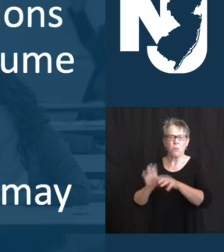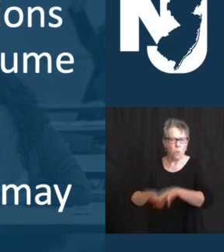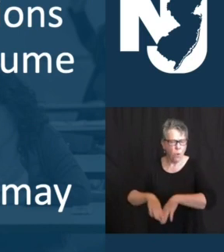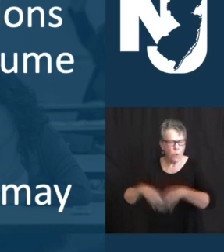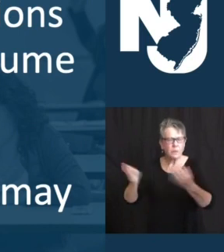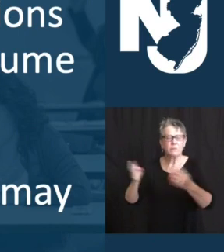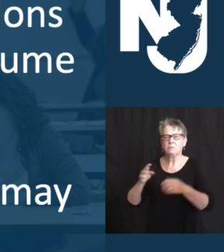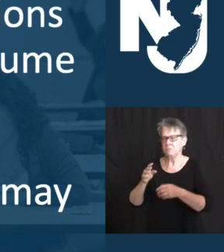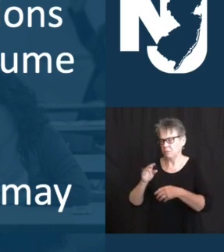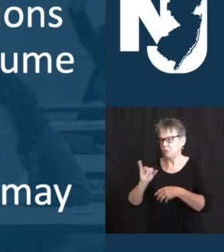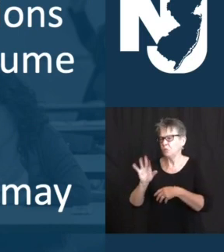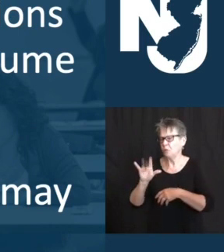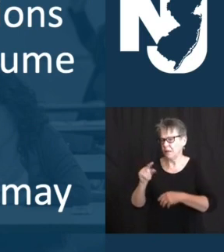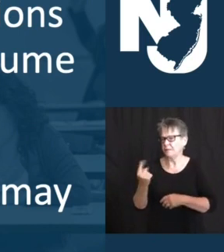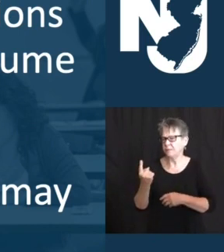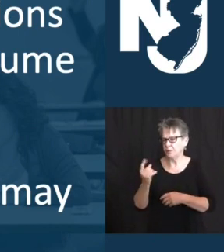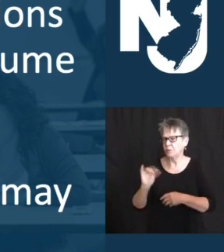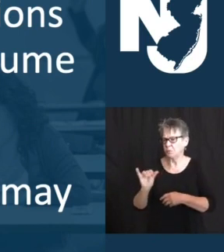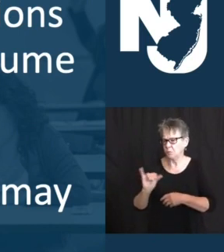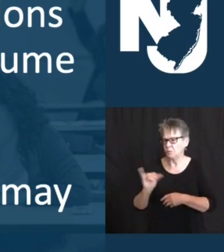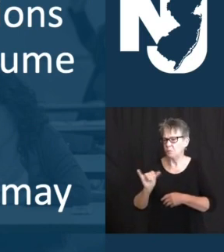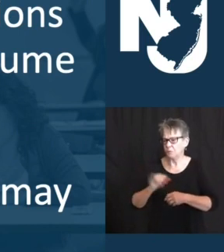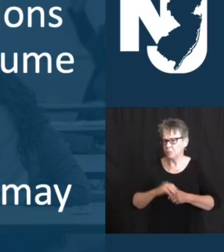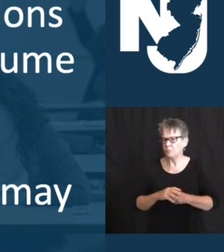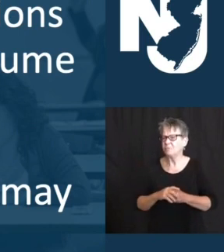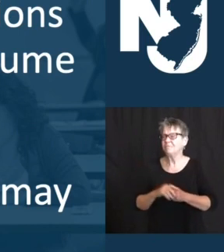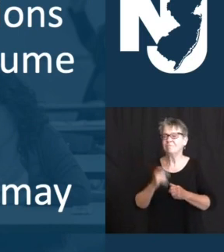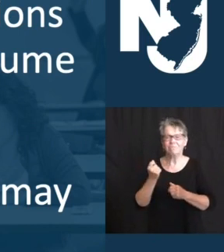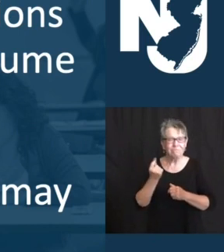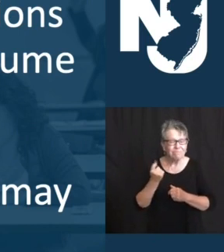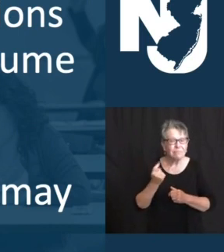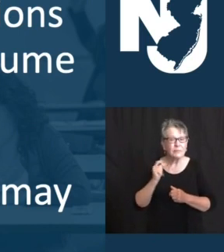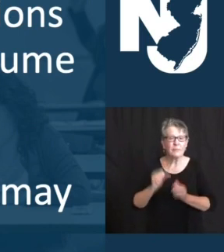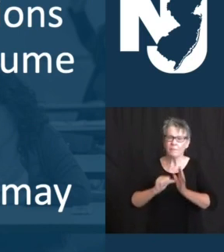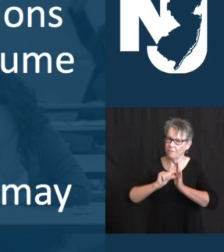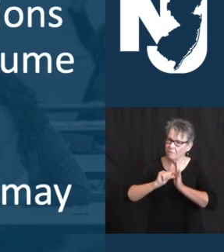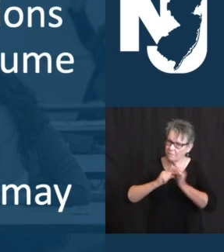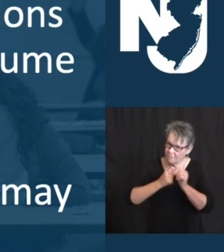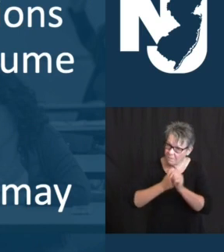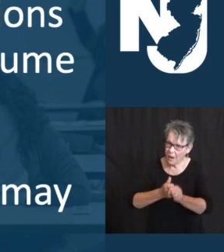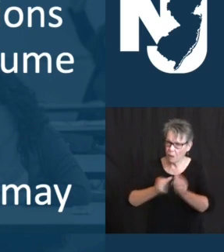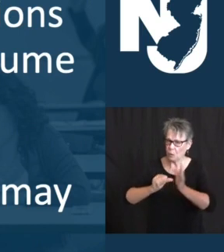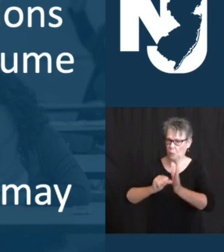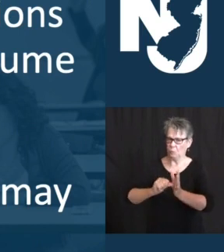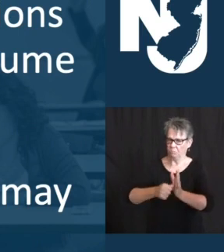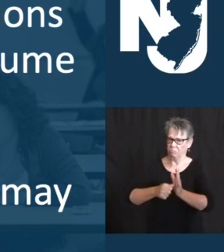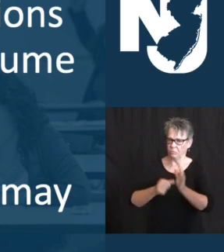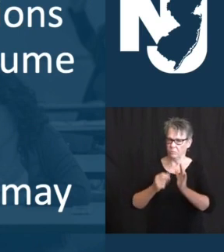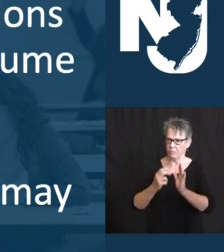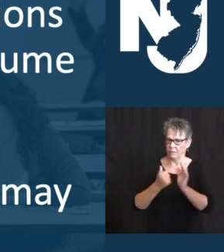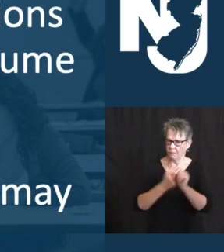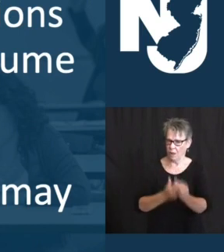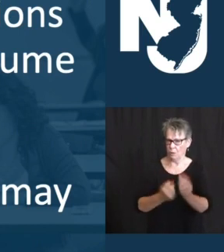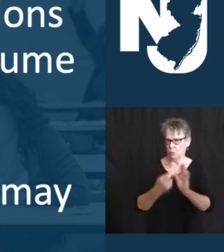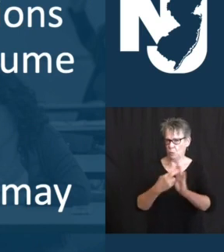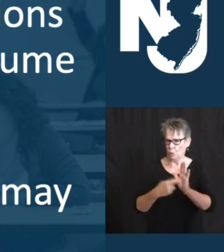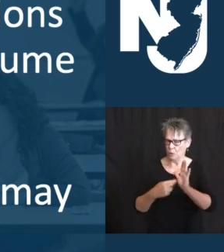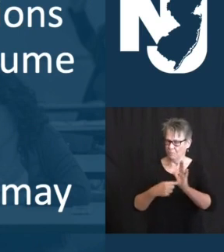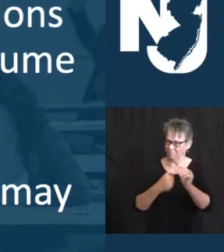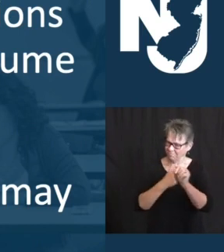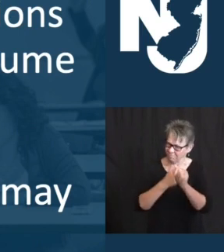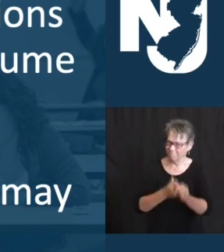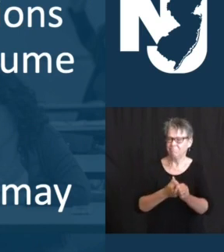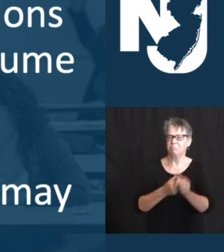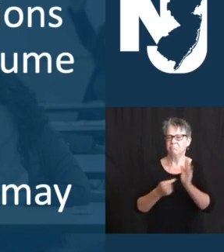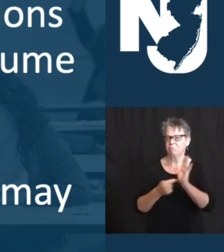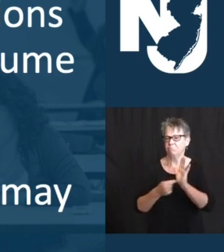is forthcoming. As we move forward in our restart and recovery, these institutions will play a huge role. They